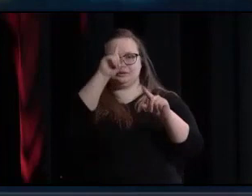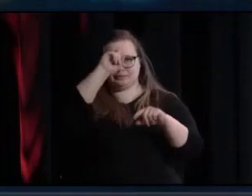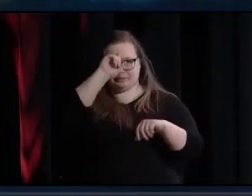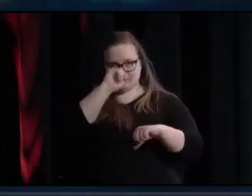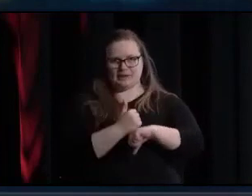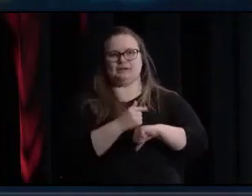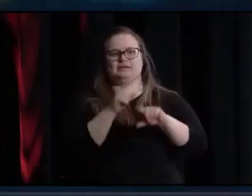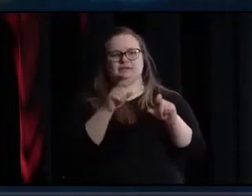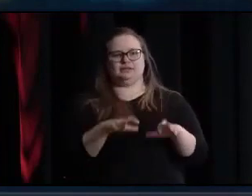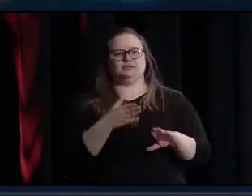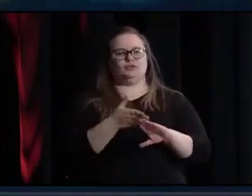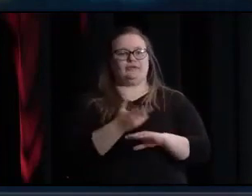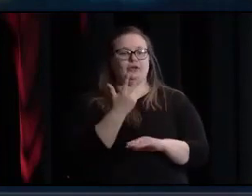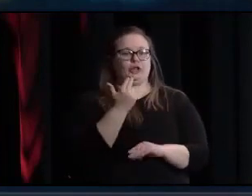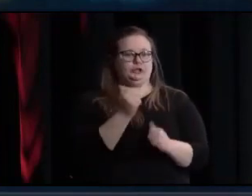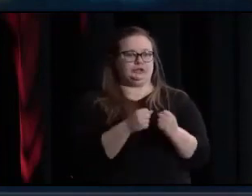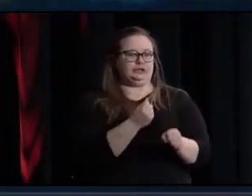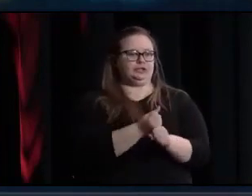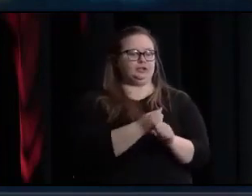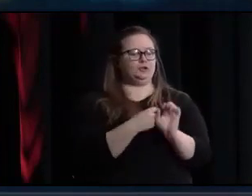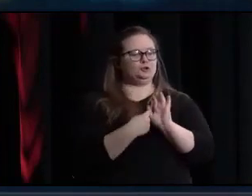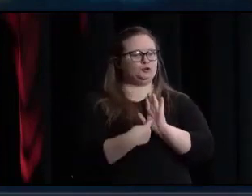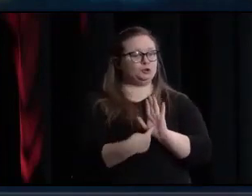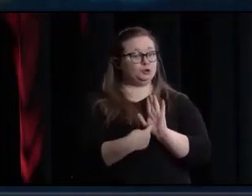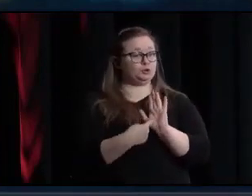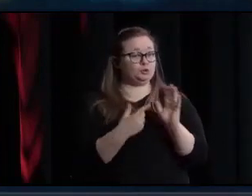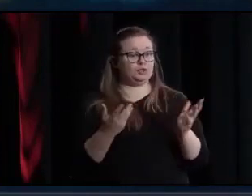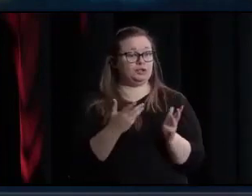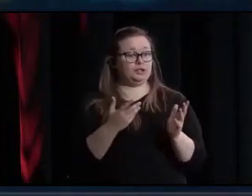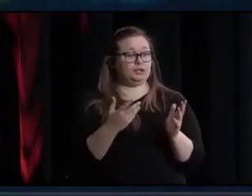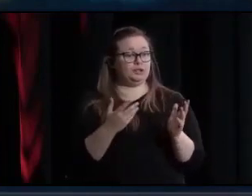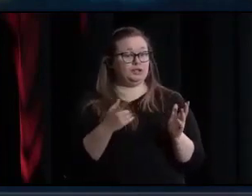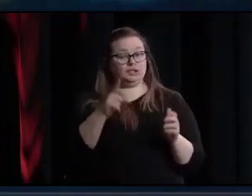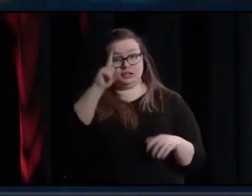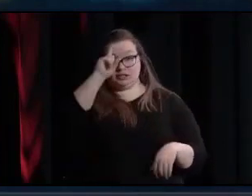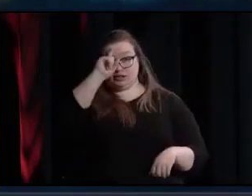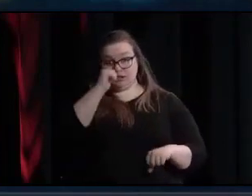course of 13 years, showed that